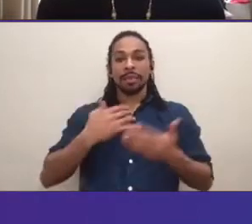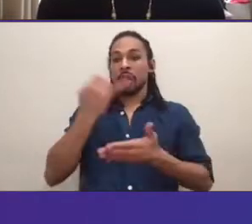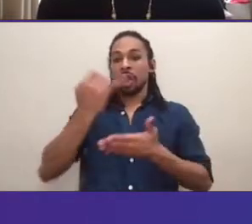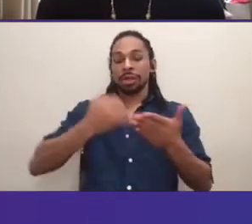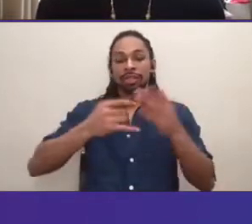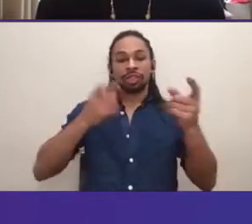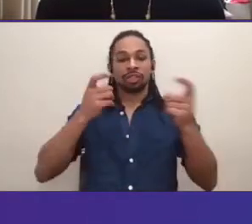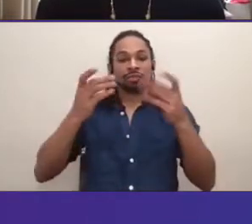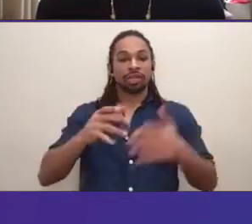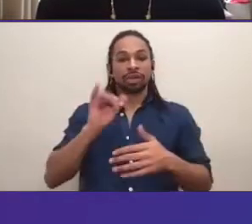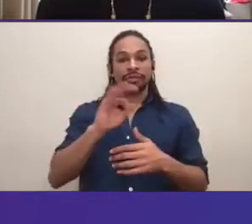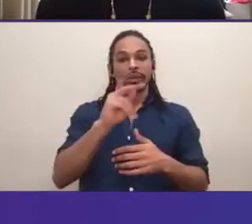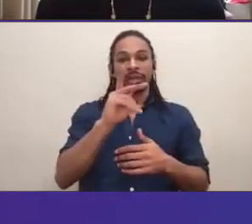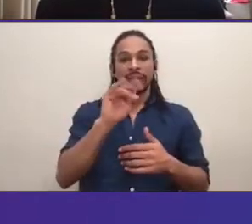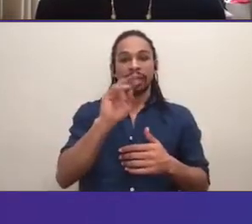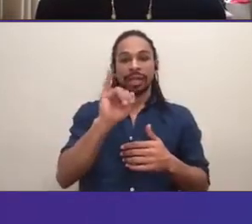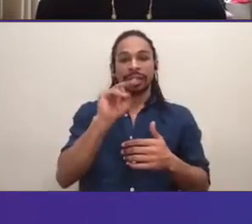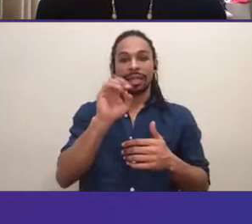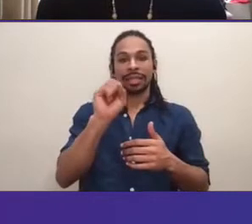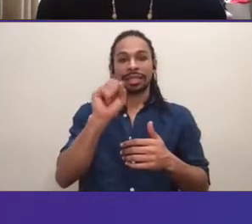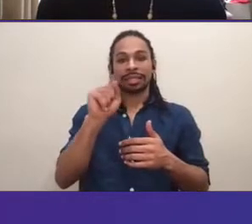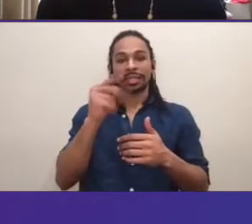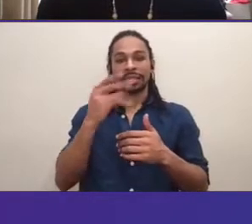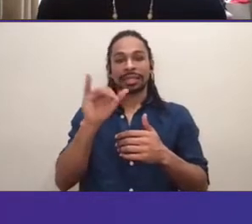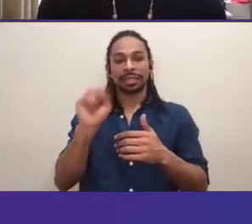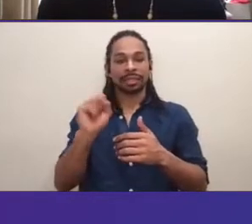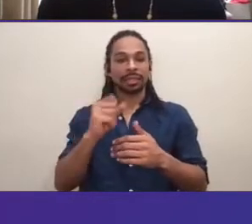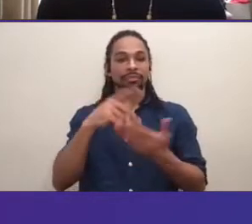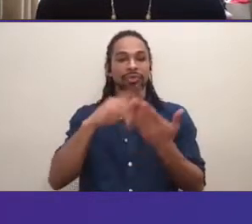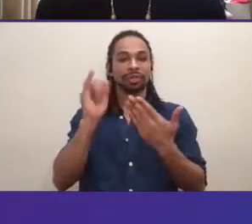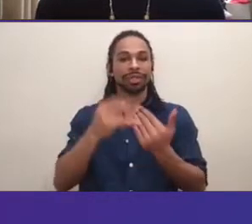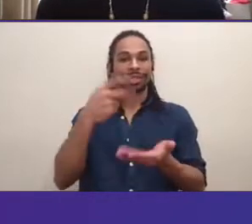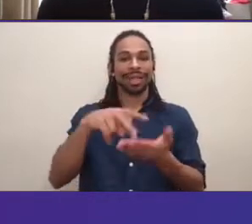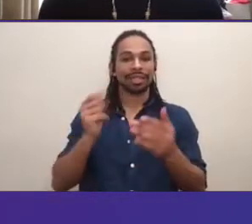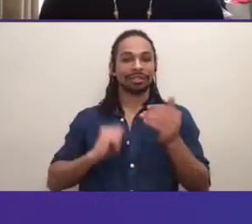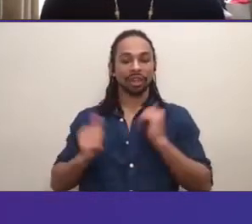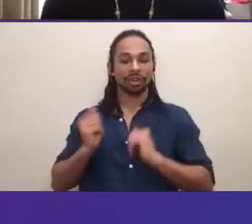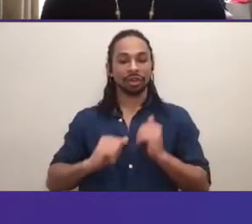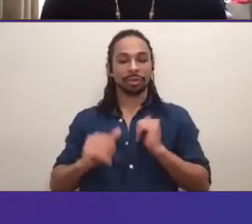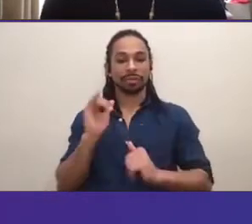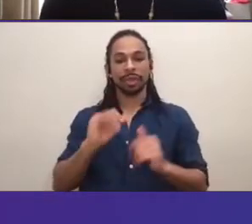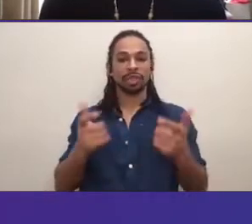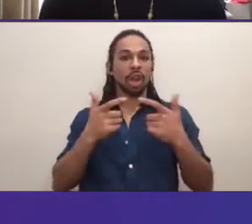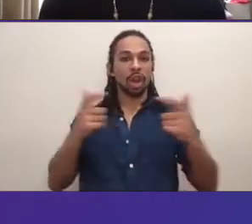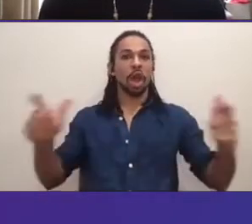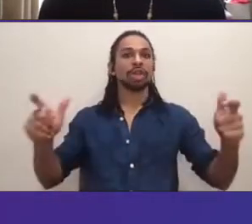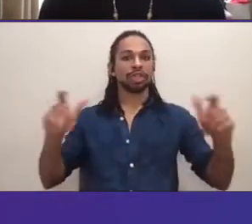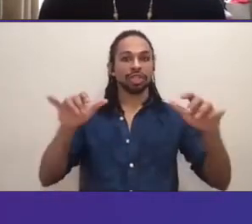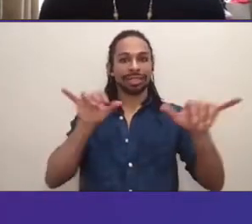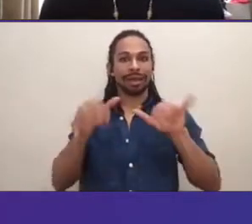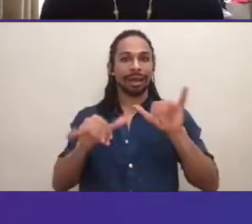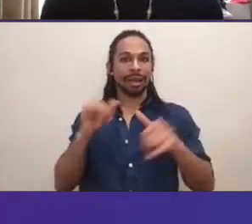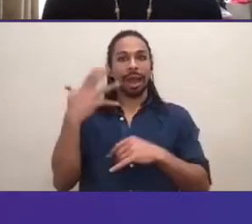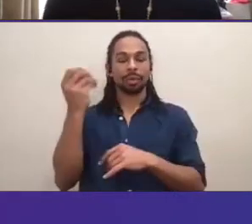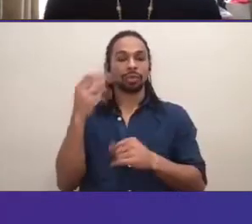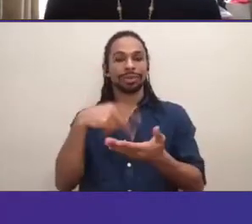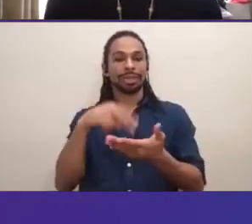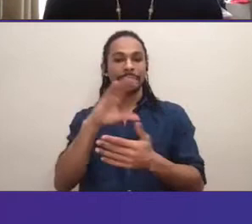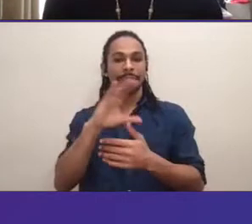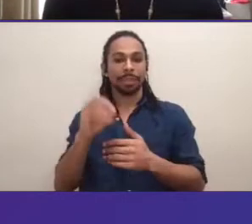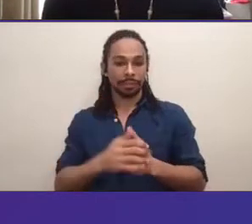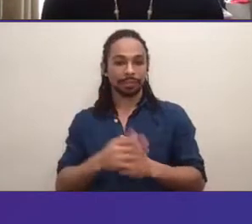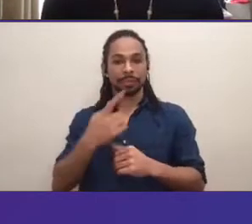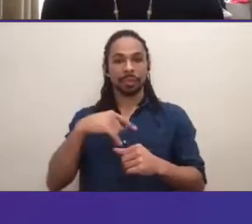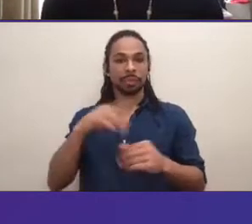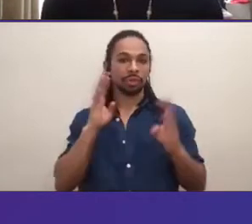director of Kinesis Project Dance Theater. Kinesis Project is a large-scale outdoor dance company. We create